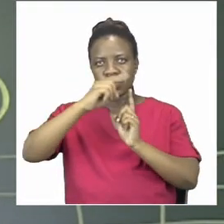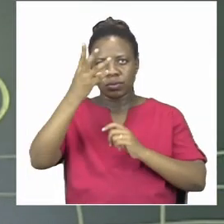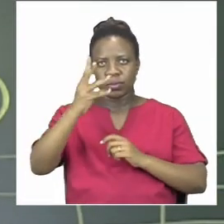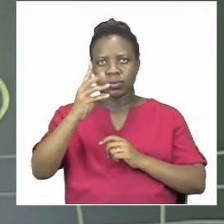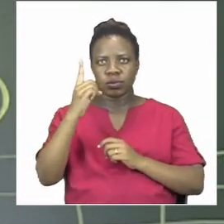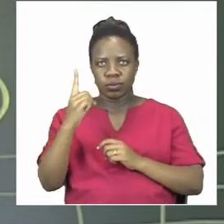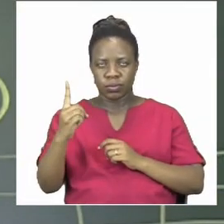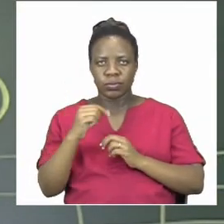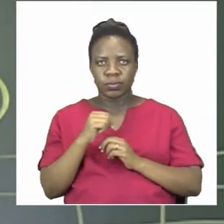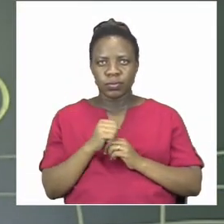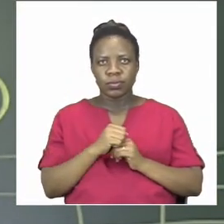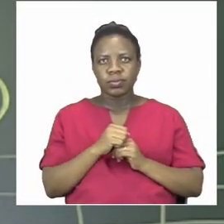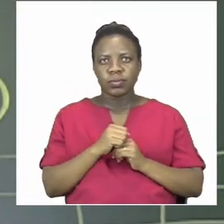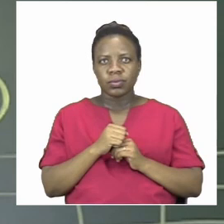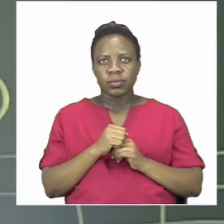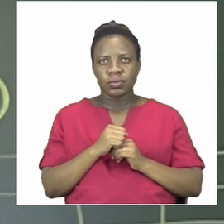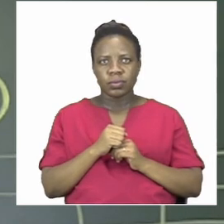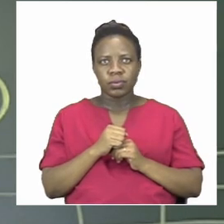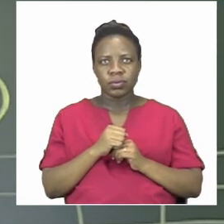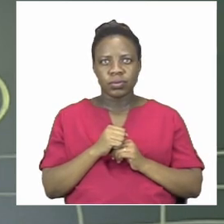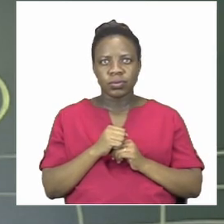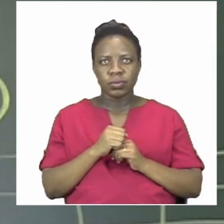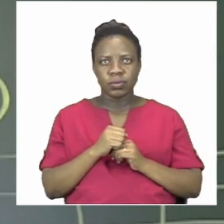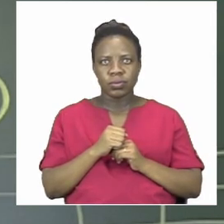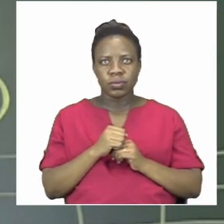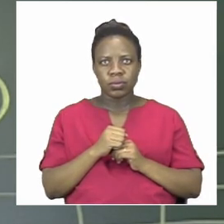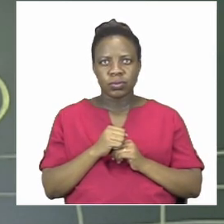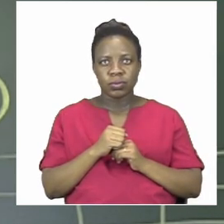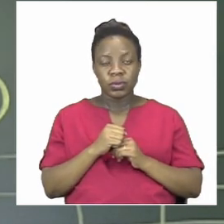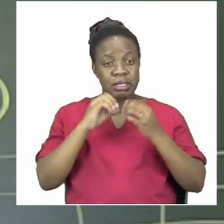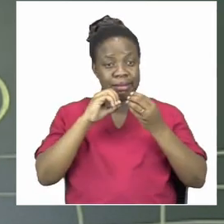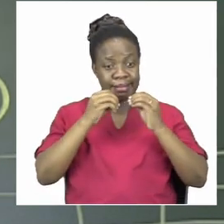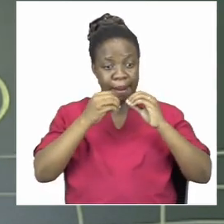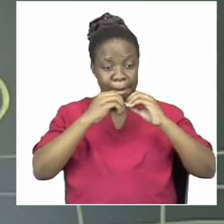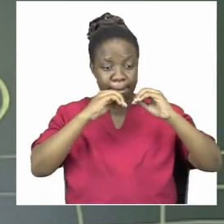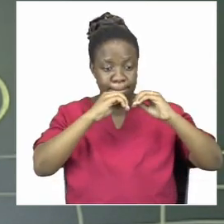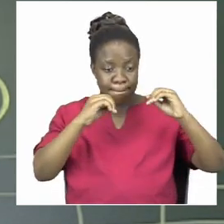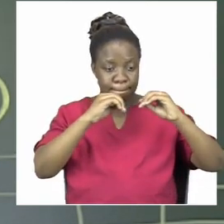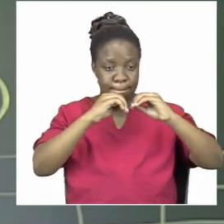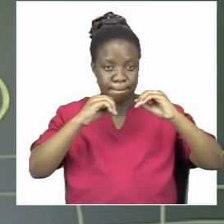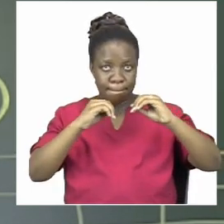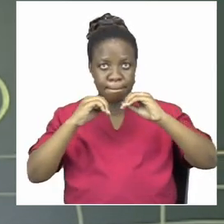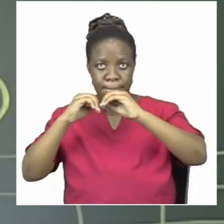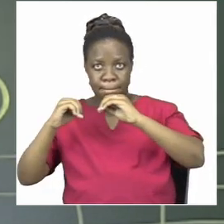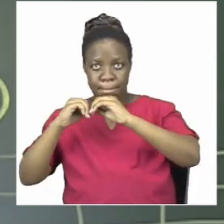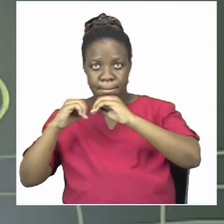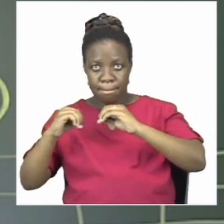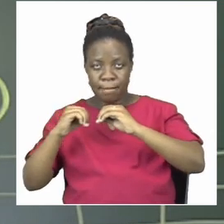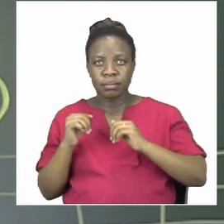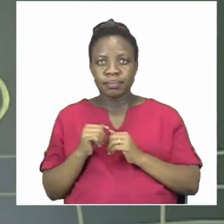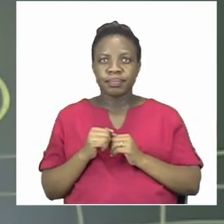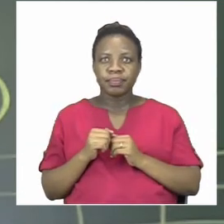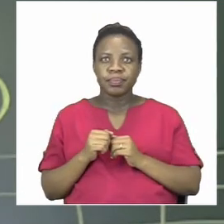we decompose, we must first look at our numbers and then we continue to decompose. So